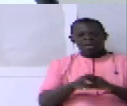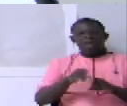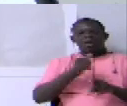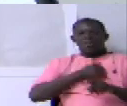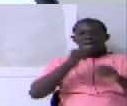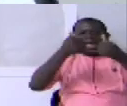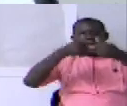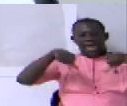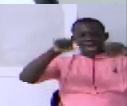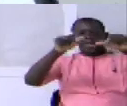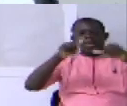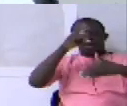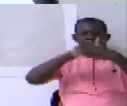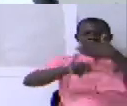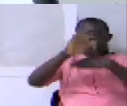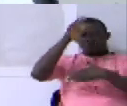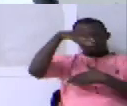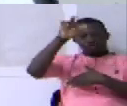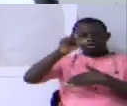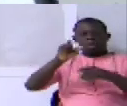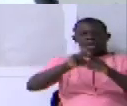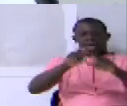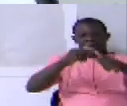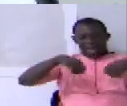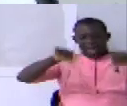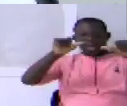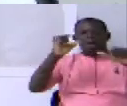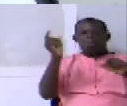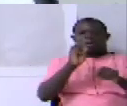area in this commission is in reconciliation. Would